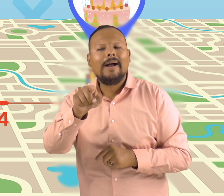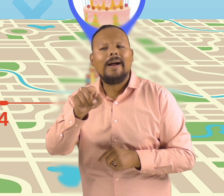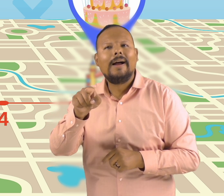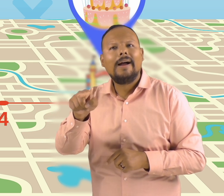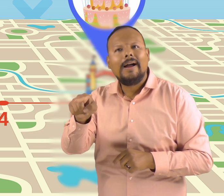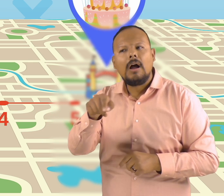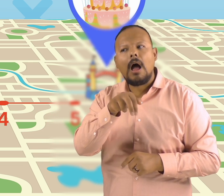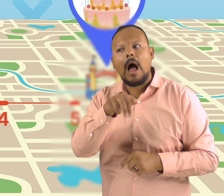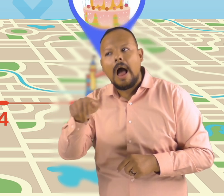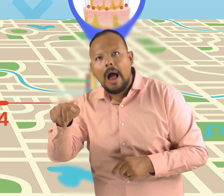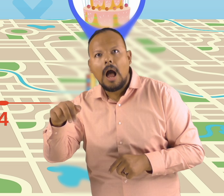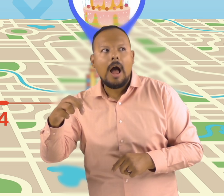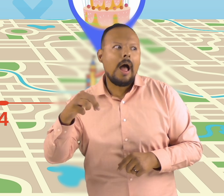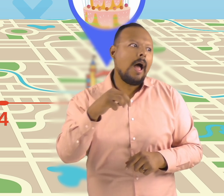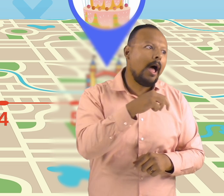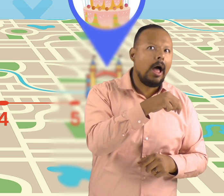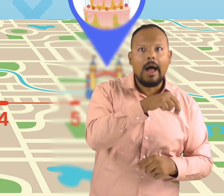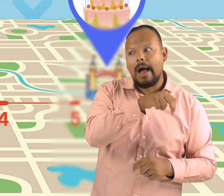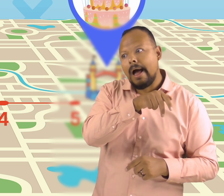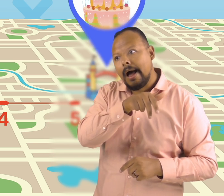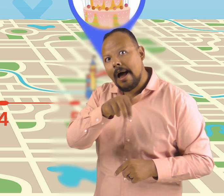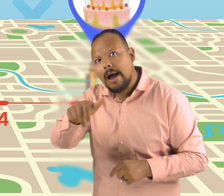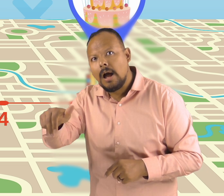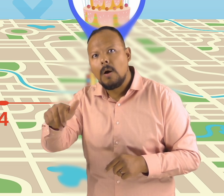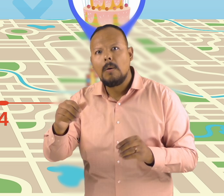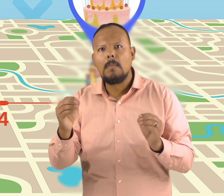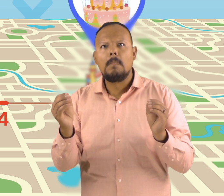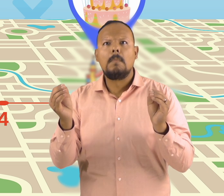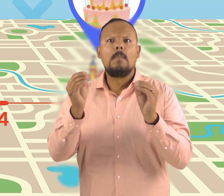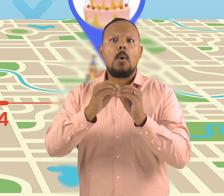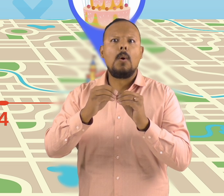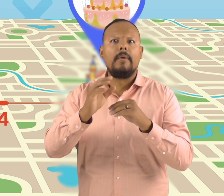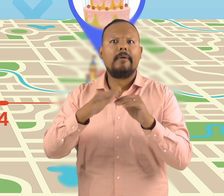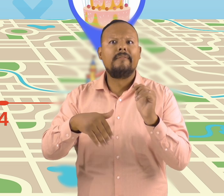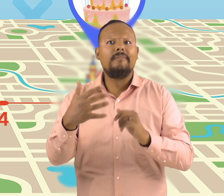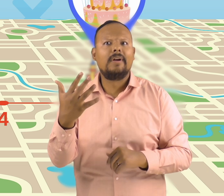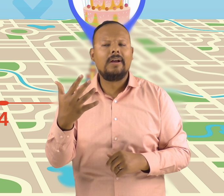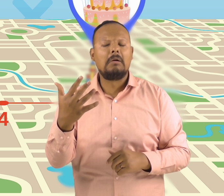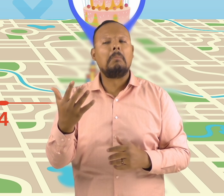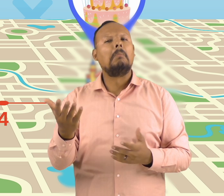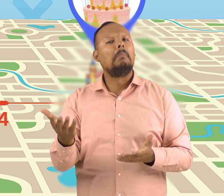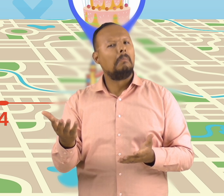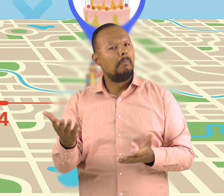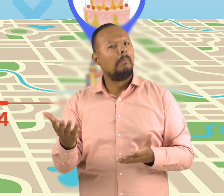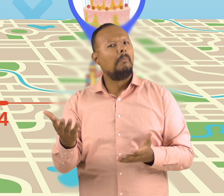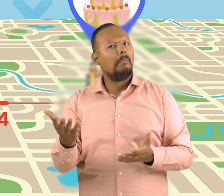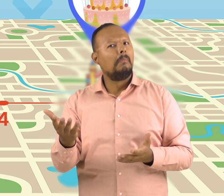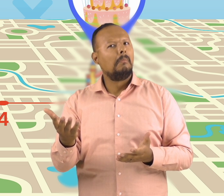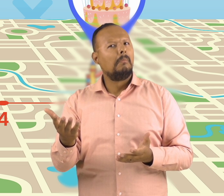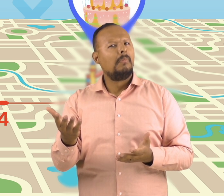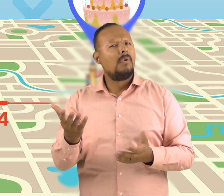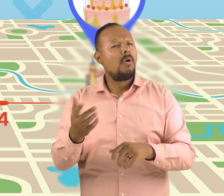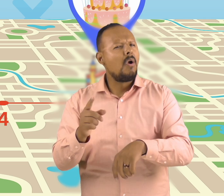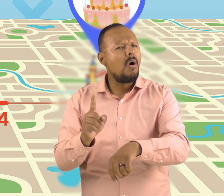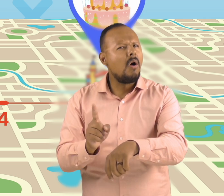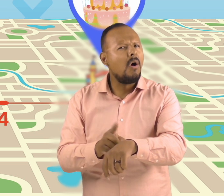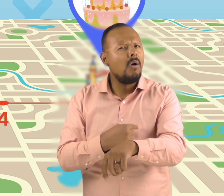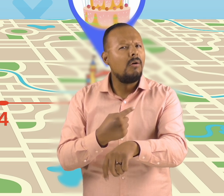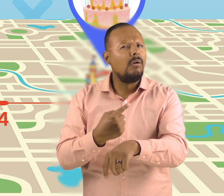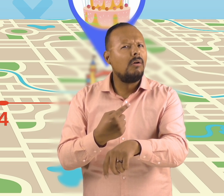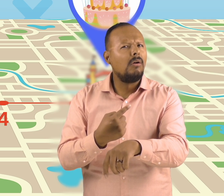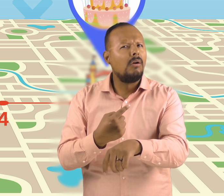So, how do you find out how far you walked? Well, first, you walked forward 1 block,